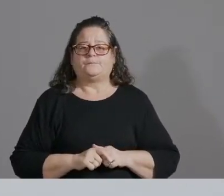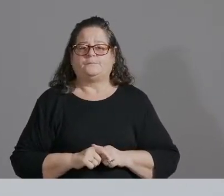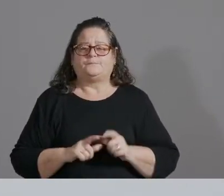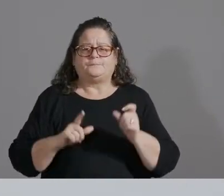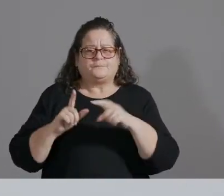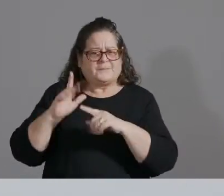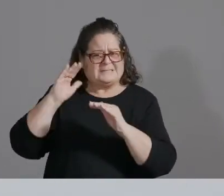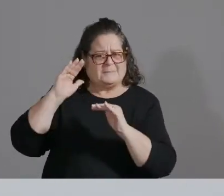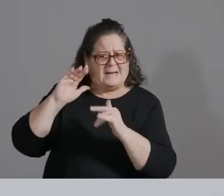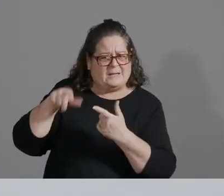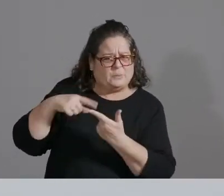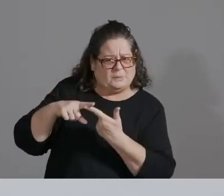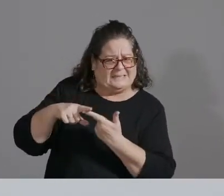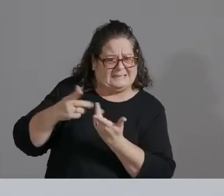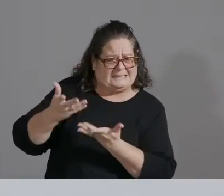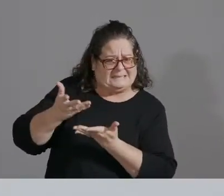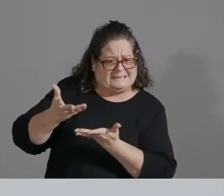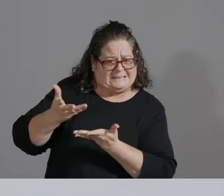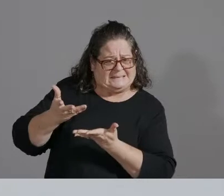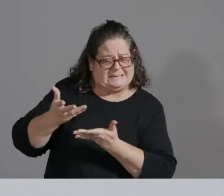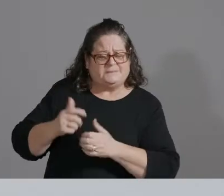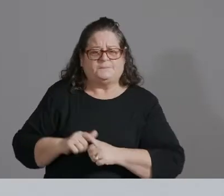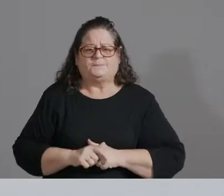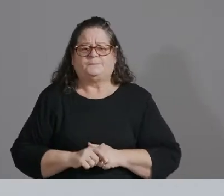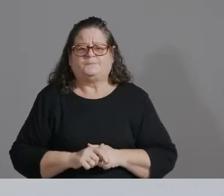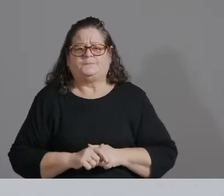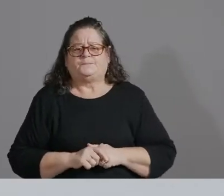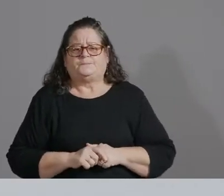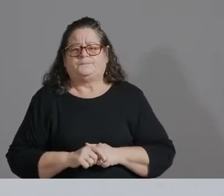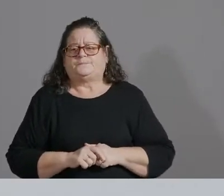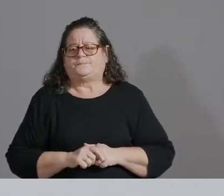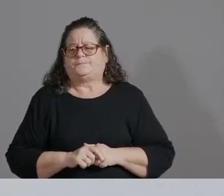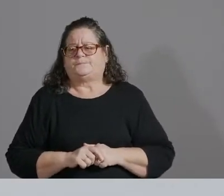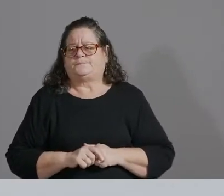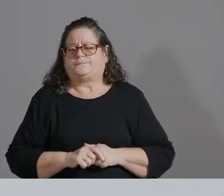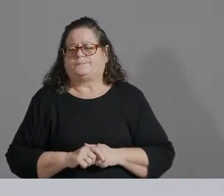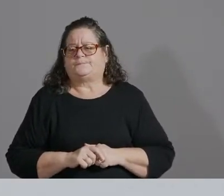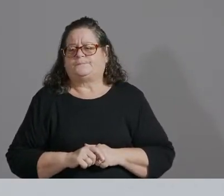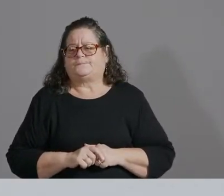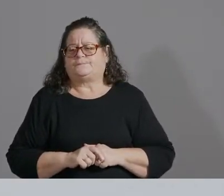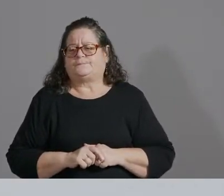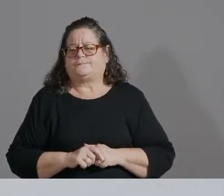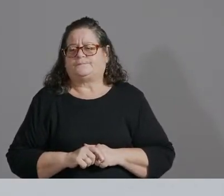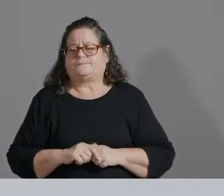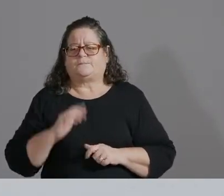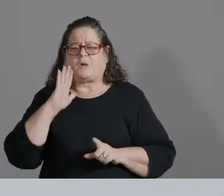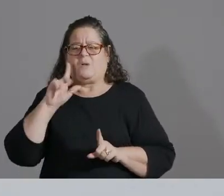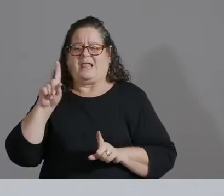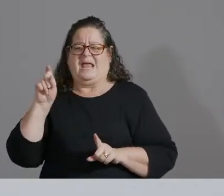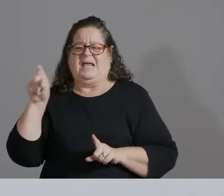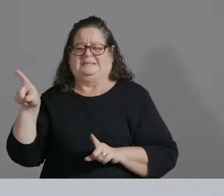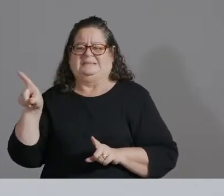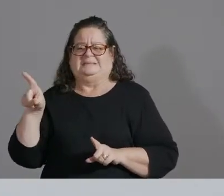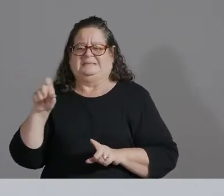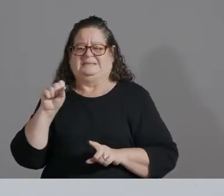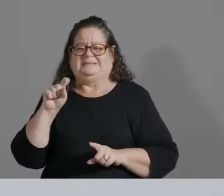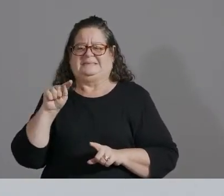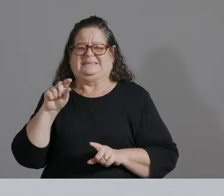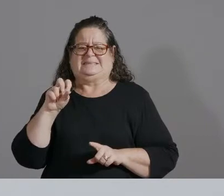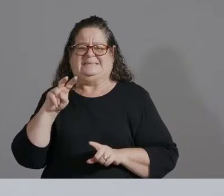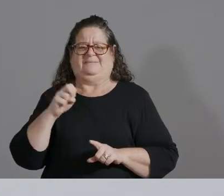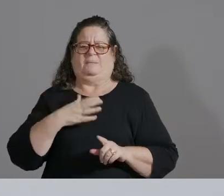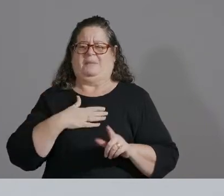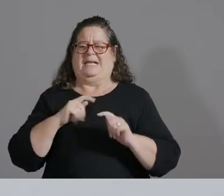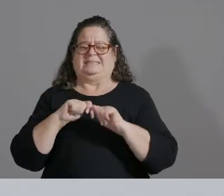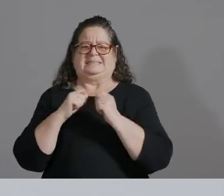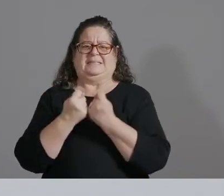to see that? Goodness, I wish I did. I'll have Steve follow up. Let me ask the team on that because they are actively working on it. But I think some of the team